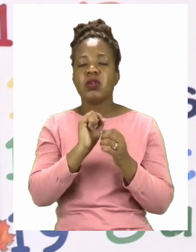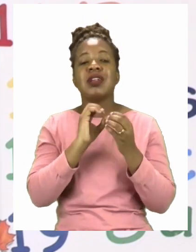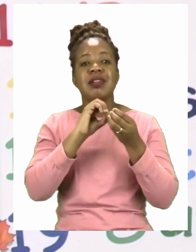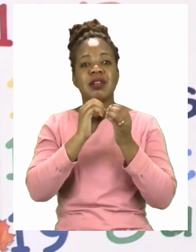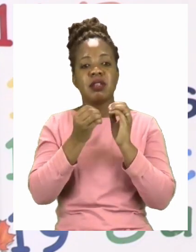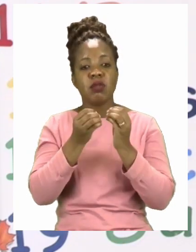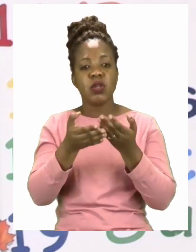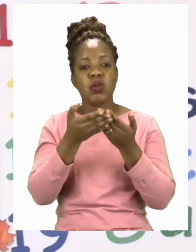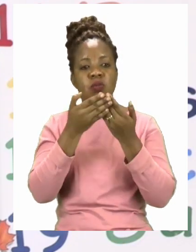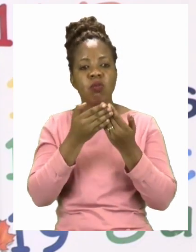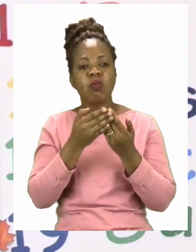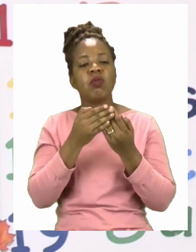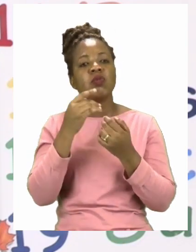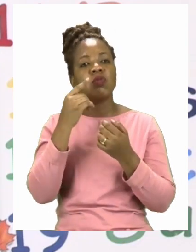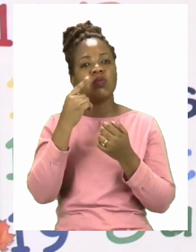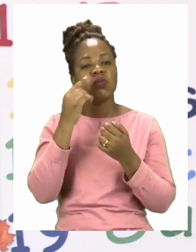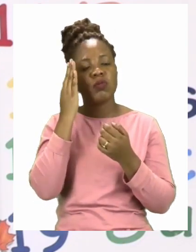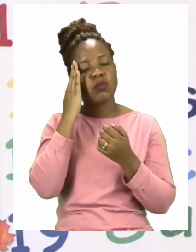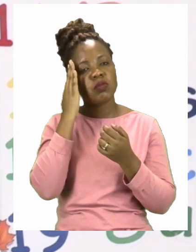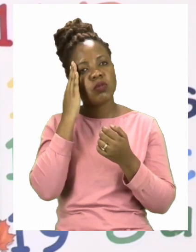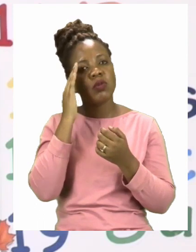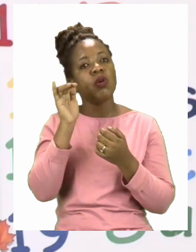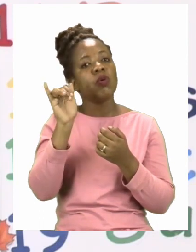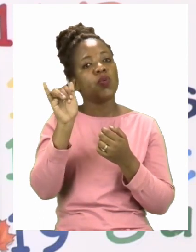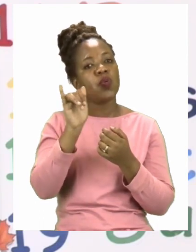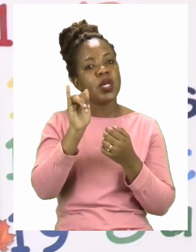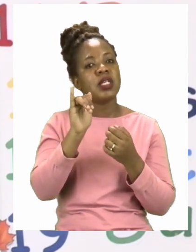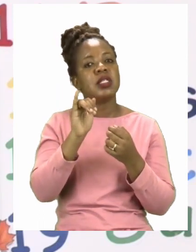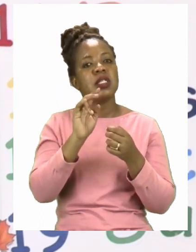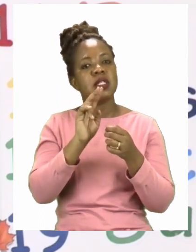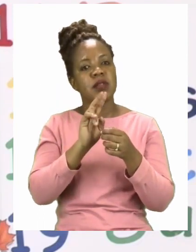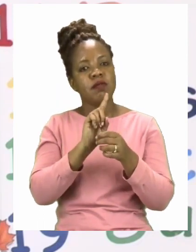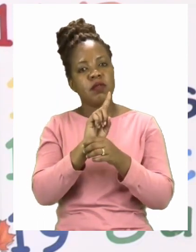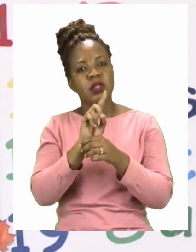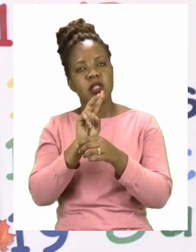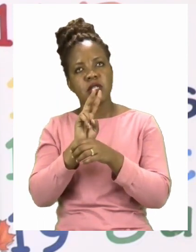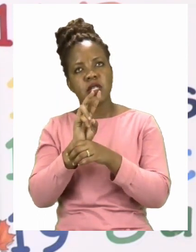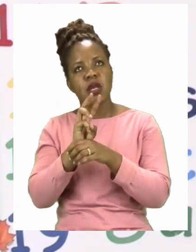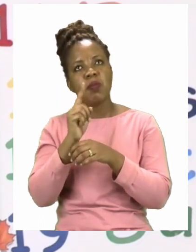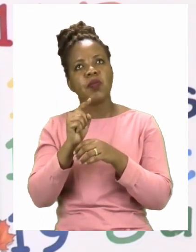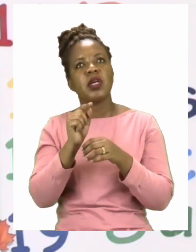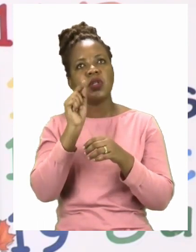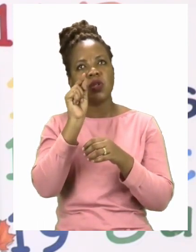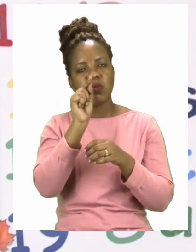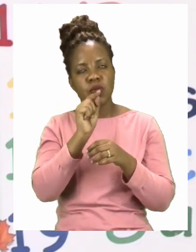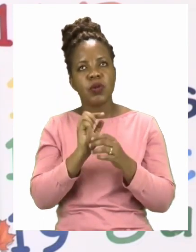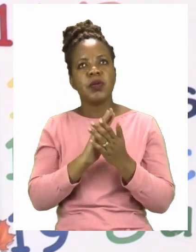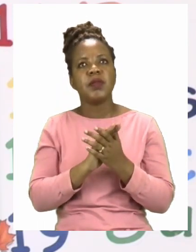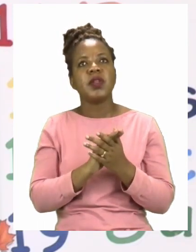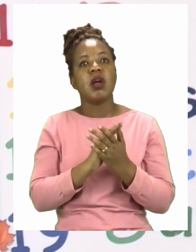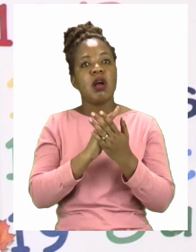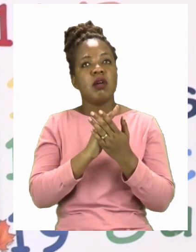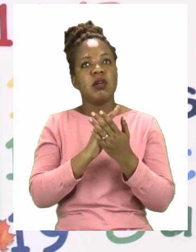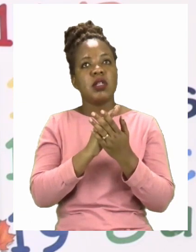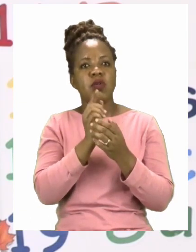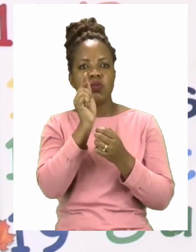to make sure that we stay on track. So I have done half of my leaf, and